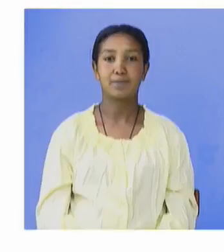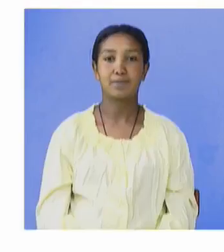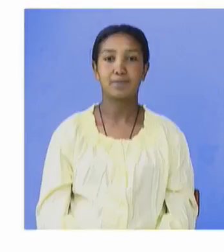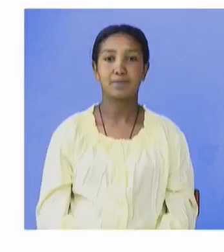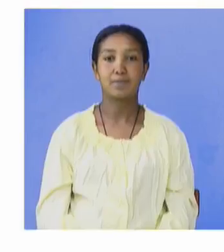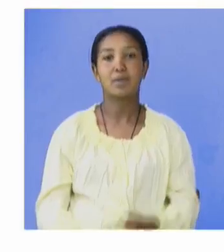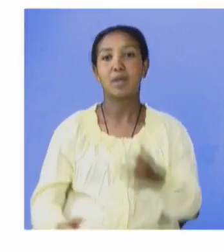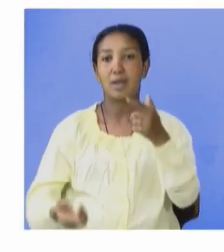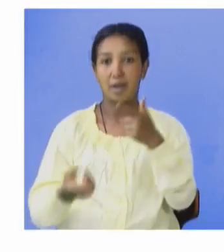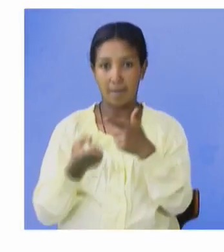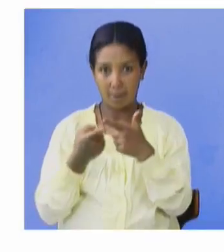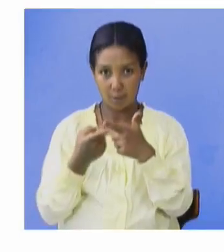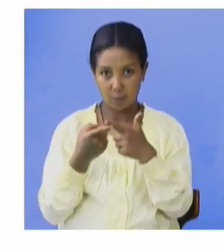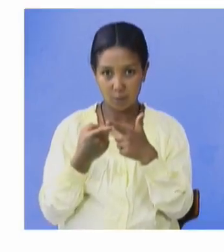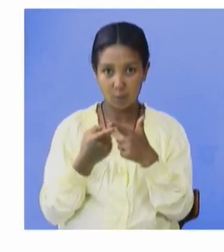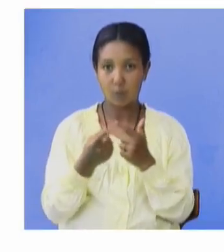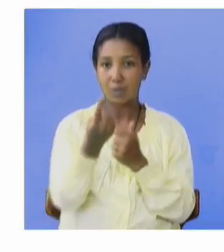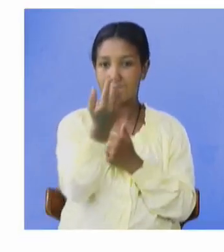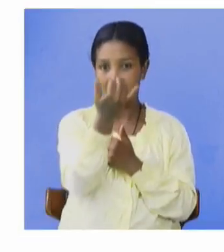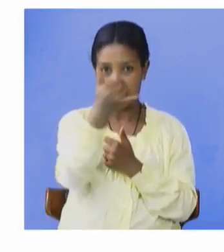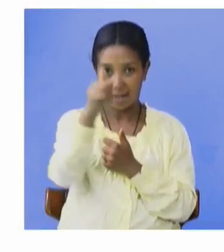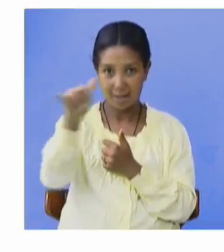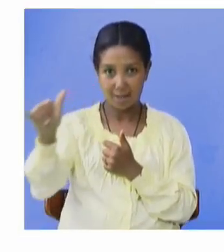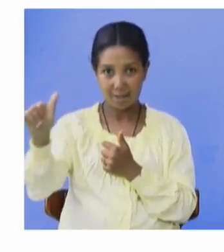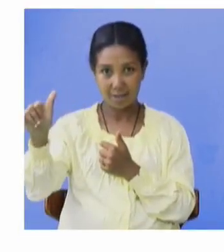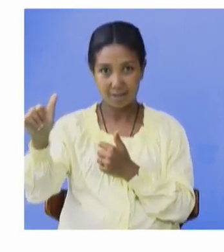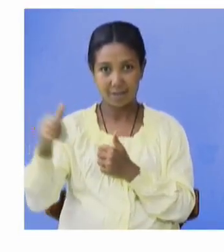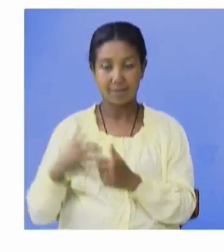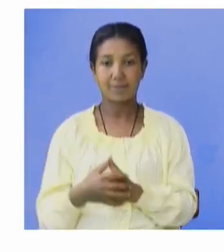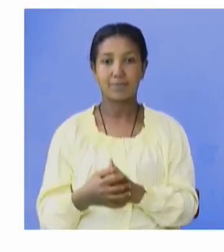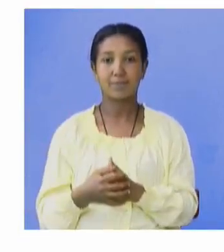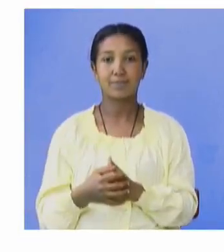Question number 2. They